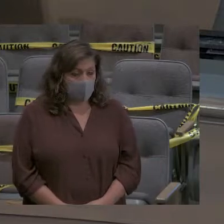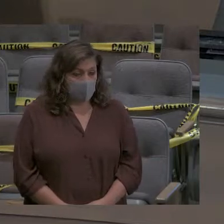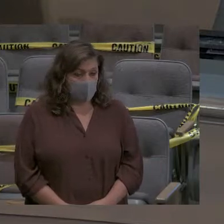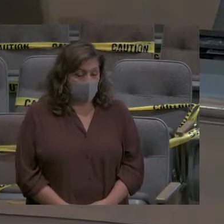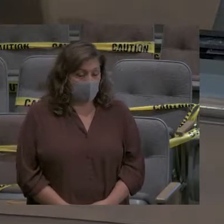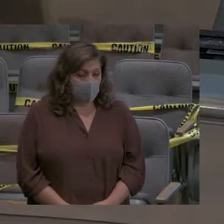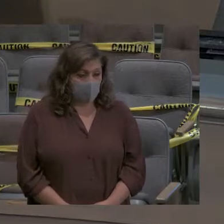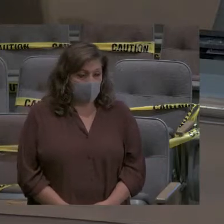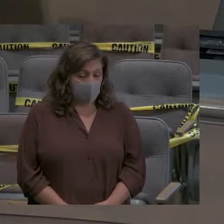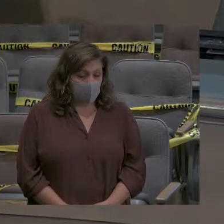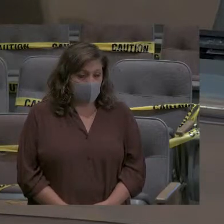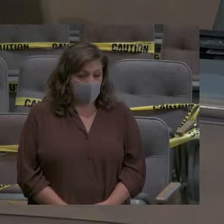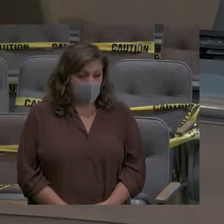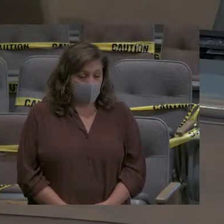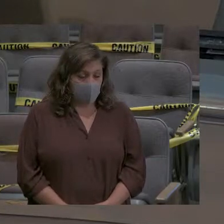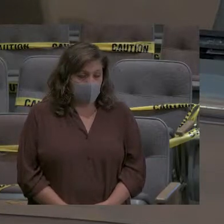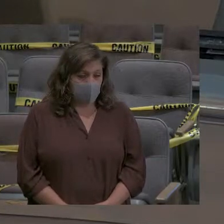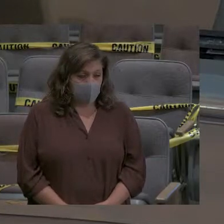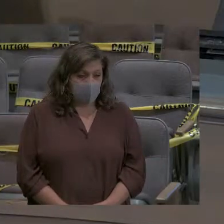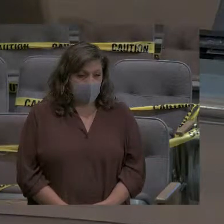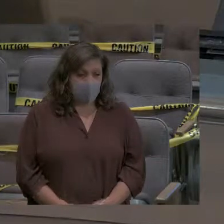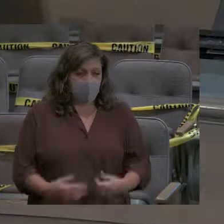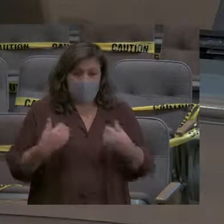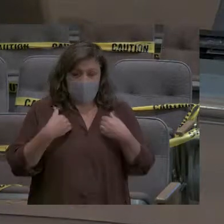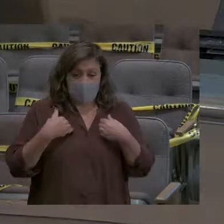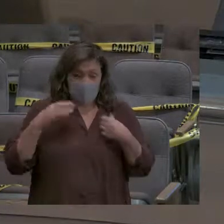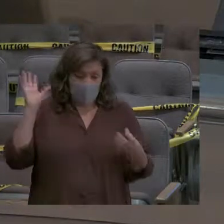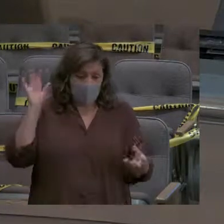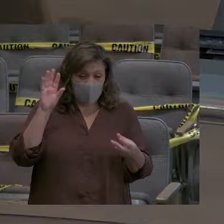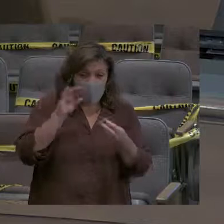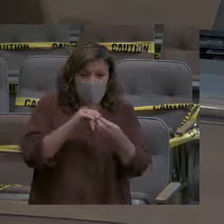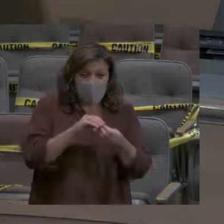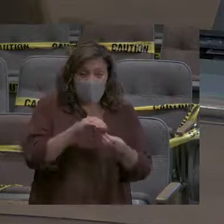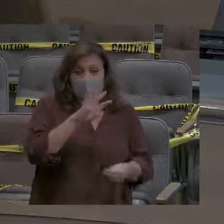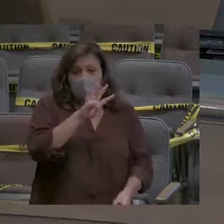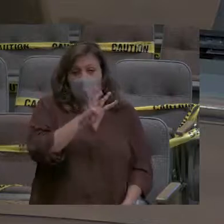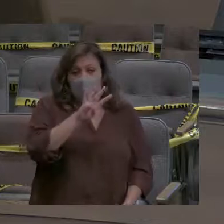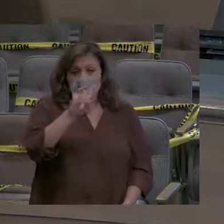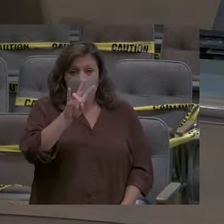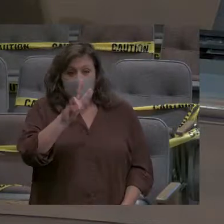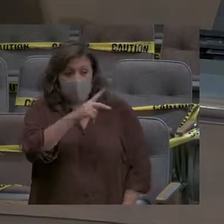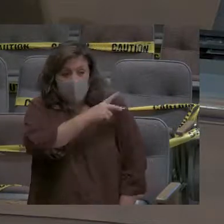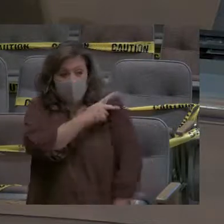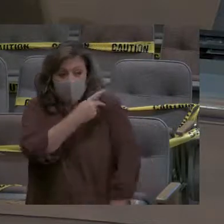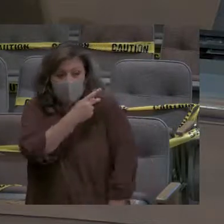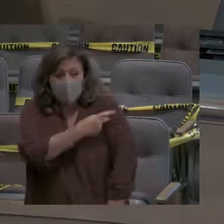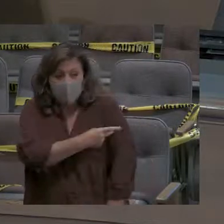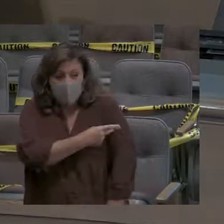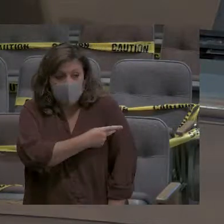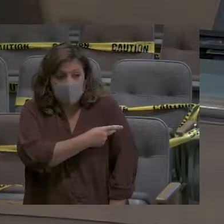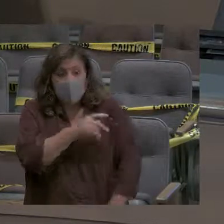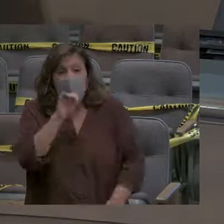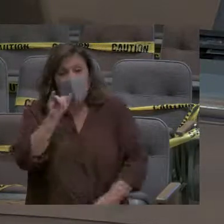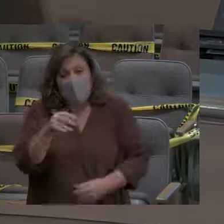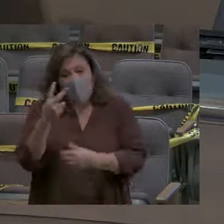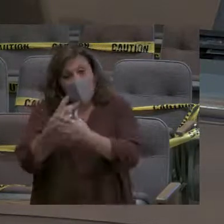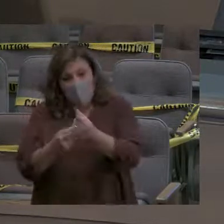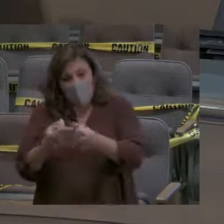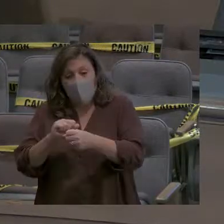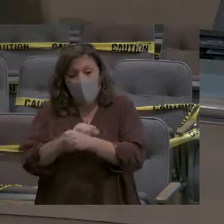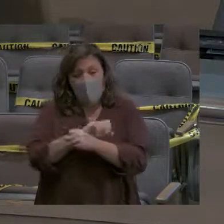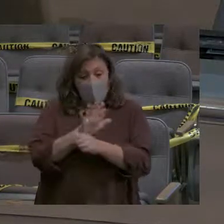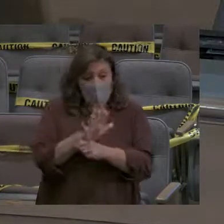there are a total of 47 patients. That includes both COVID patients